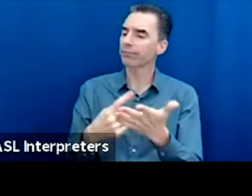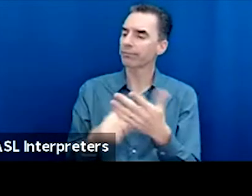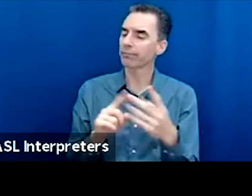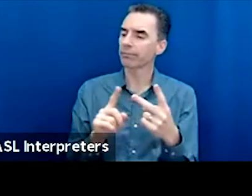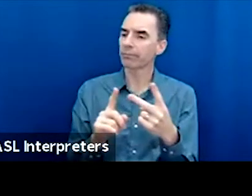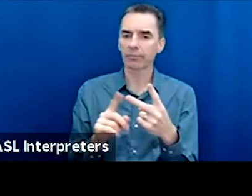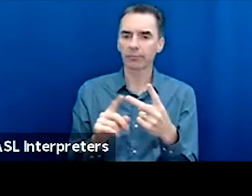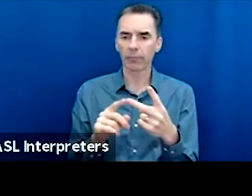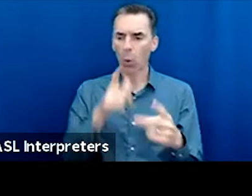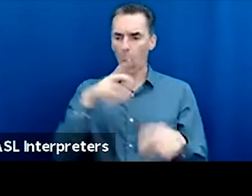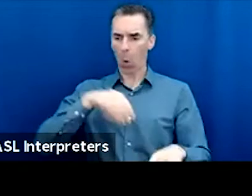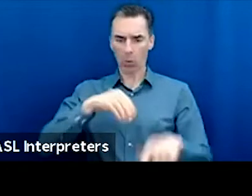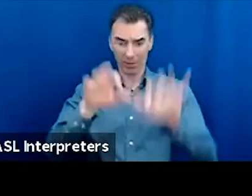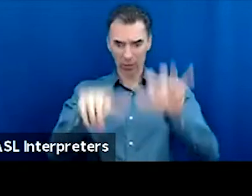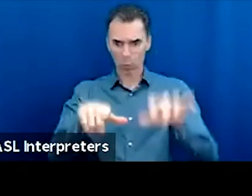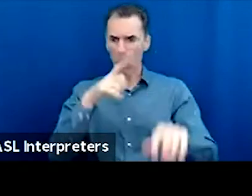intellectual property,